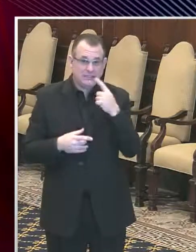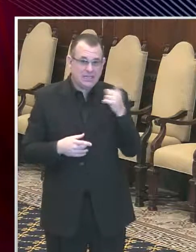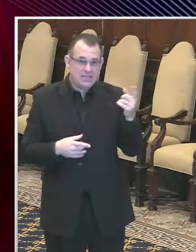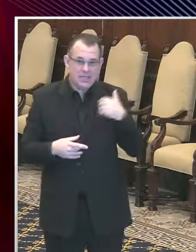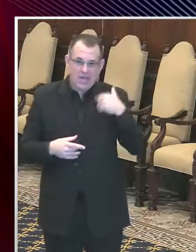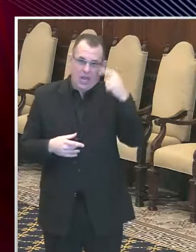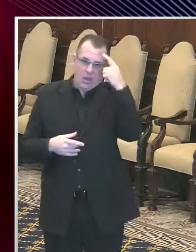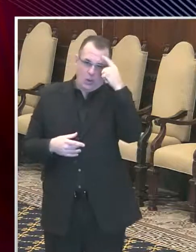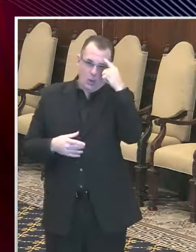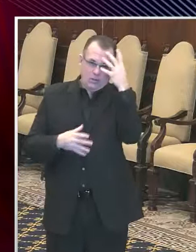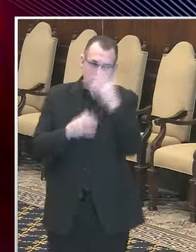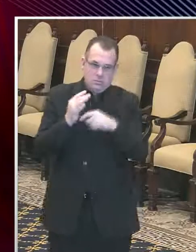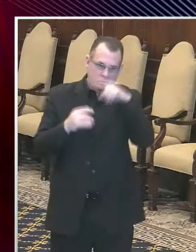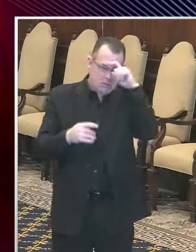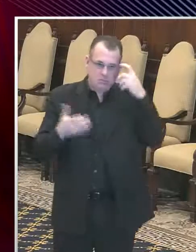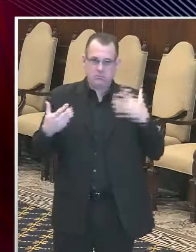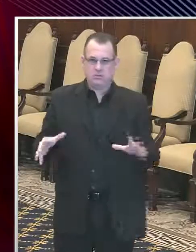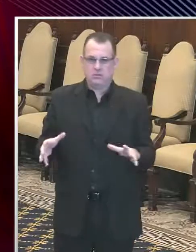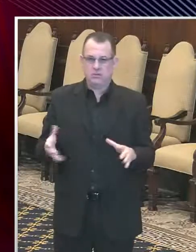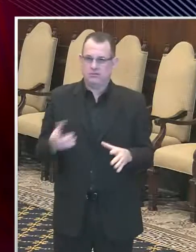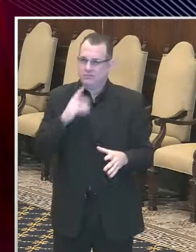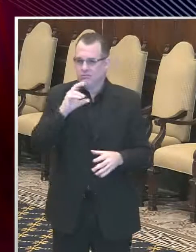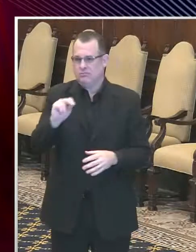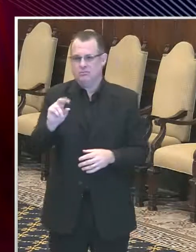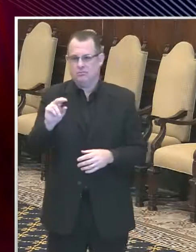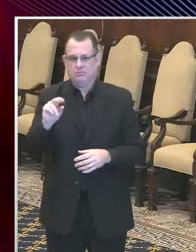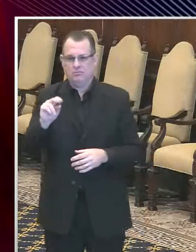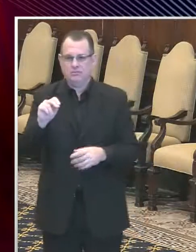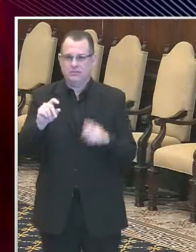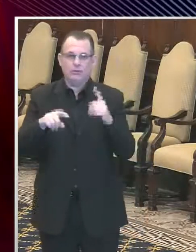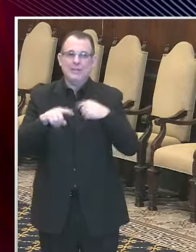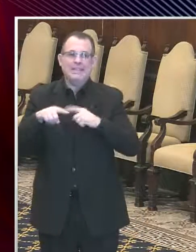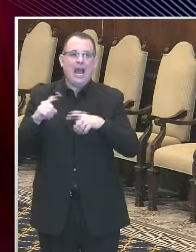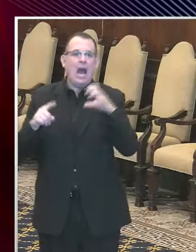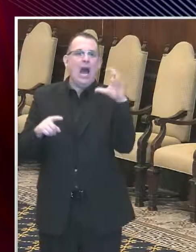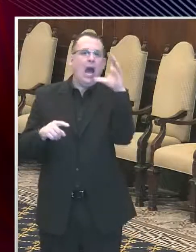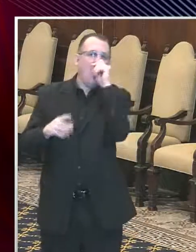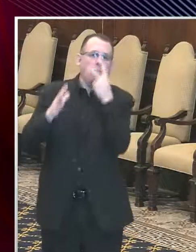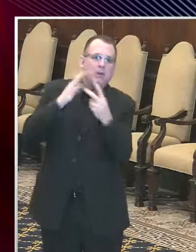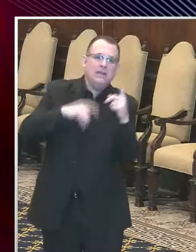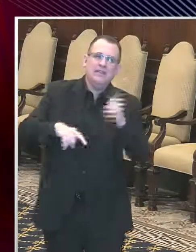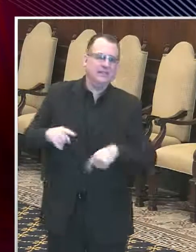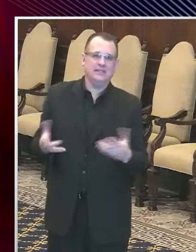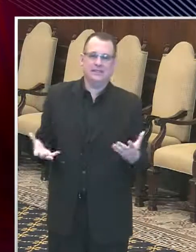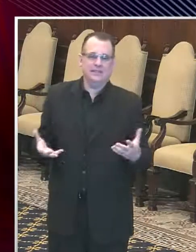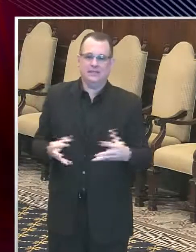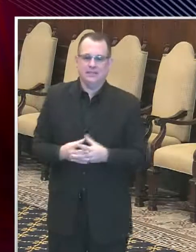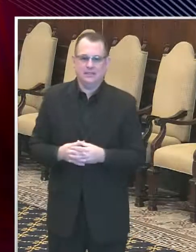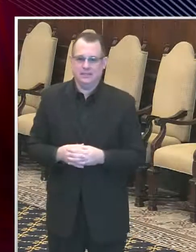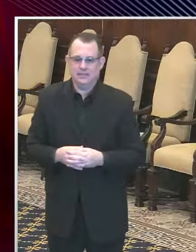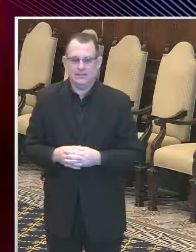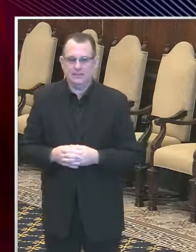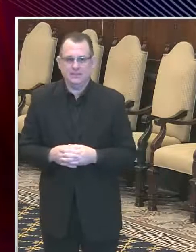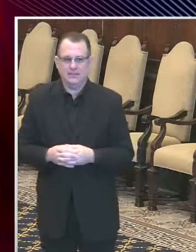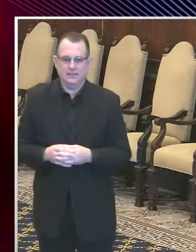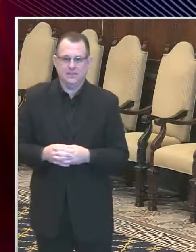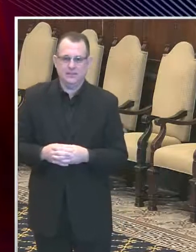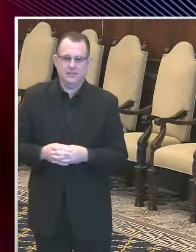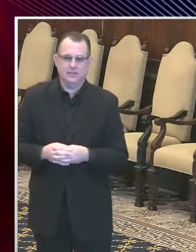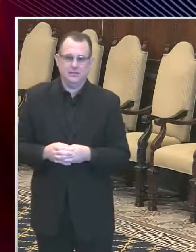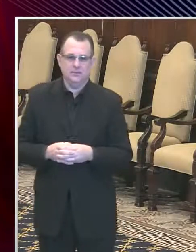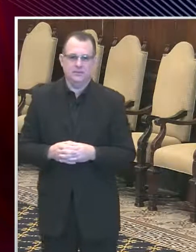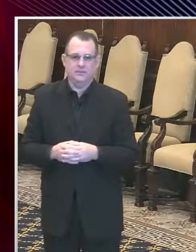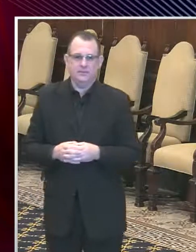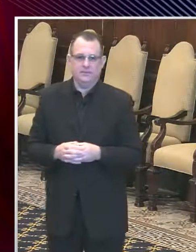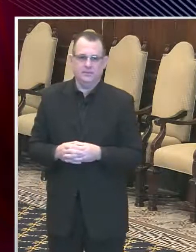about next winter is speculating. We don't really know what the virus is going to do. Nosotros no podemos saber exactamente cómo